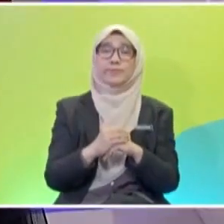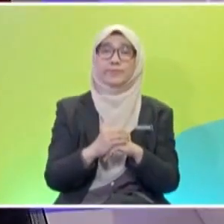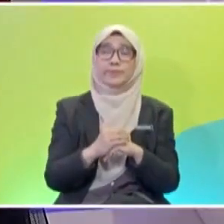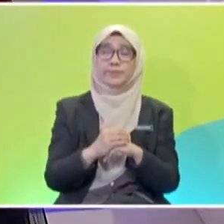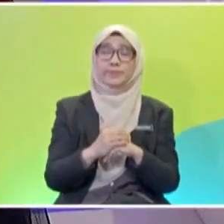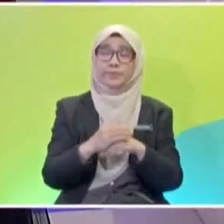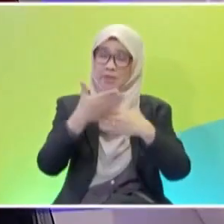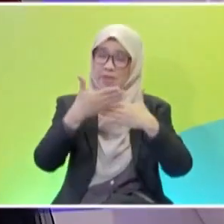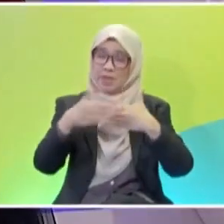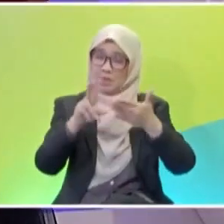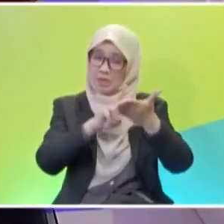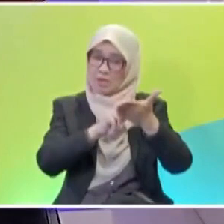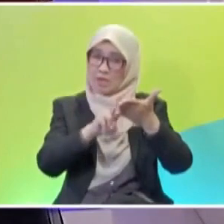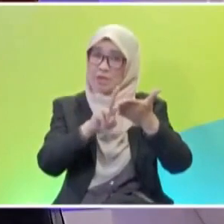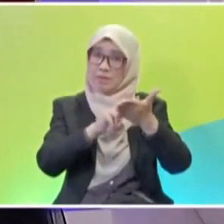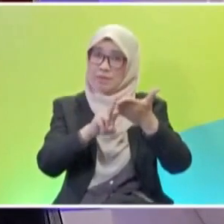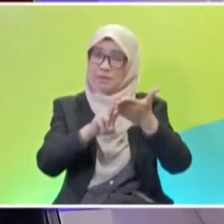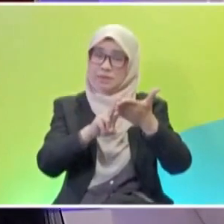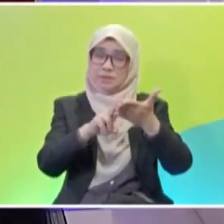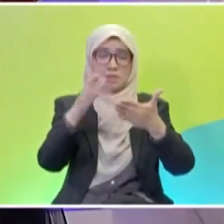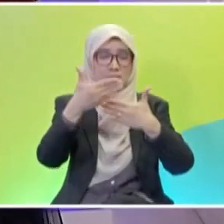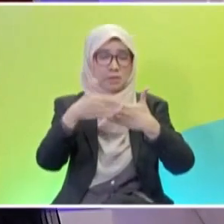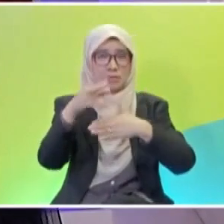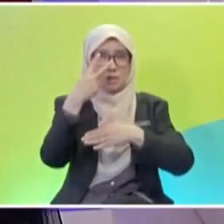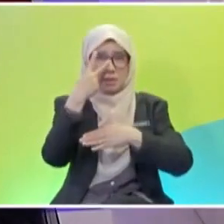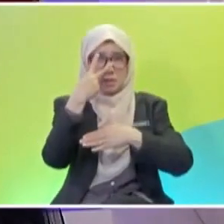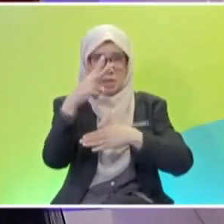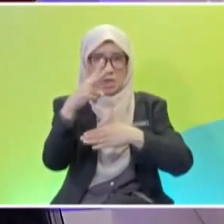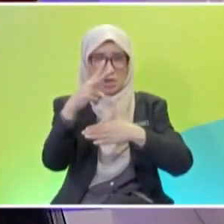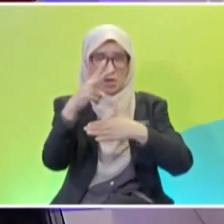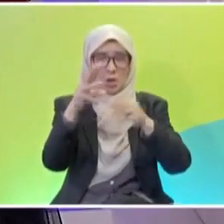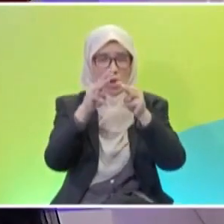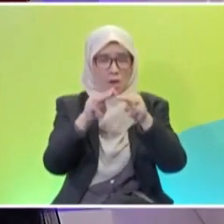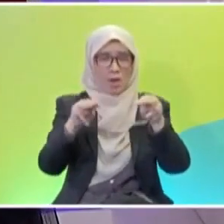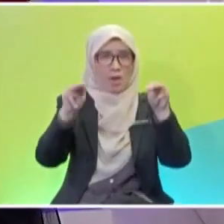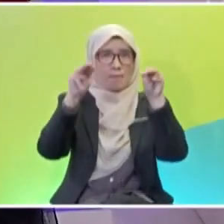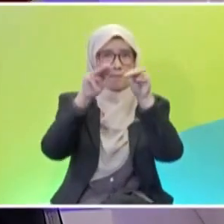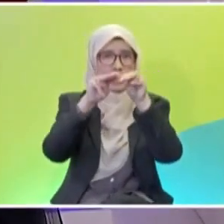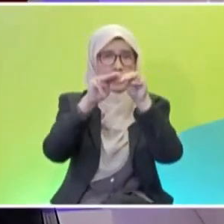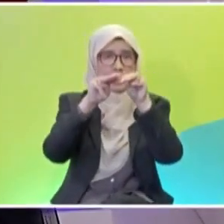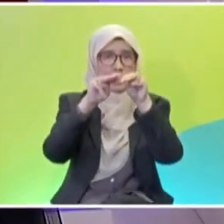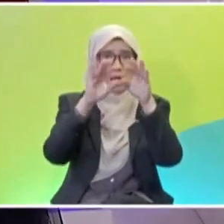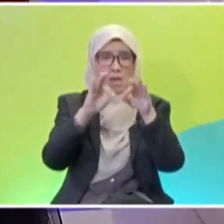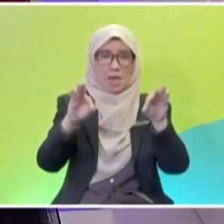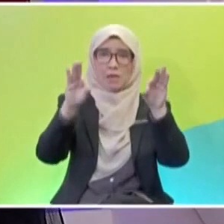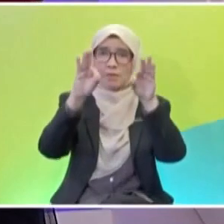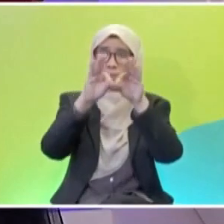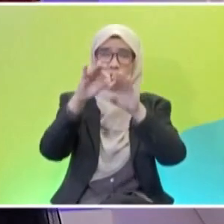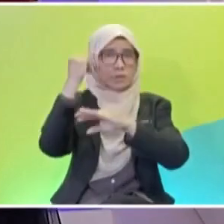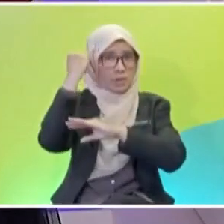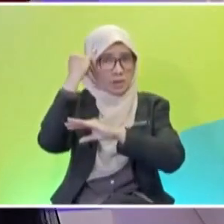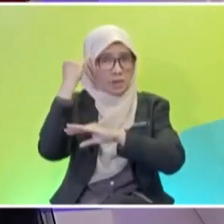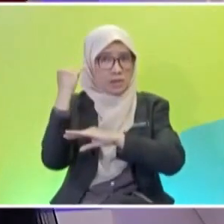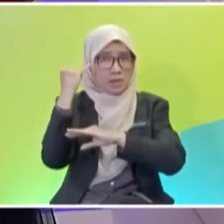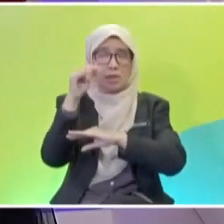itself and looking at the main idea and also going into detail into each paragraph and doing the gap